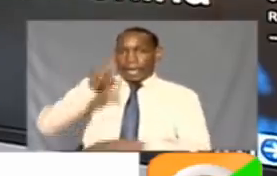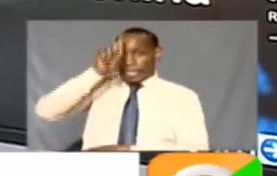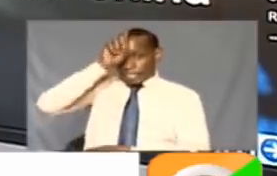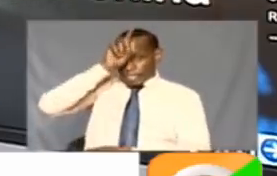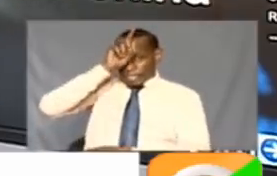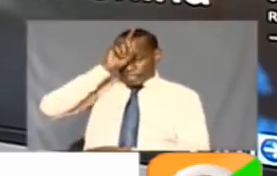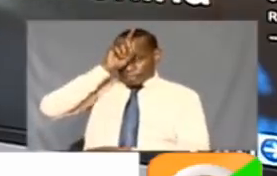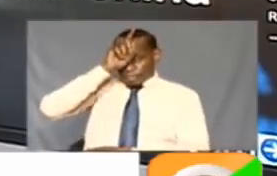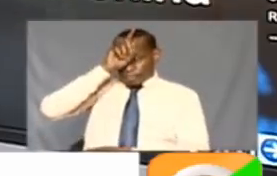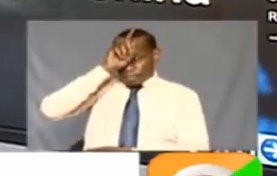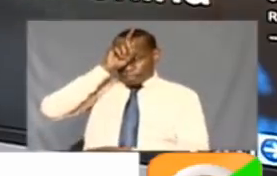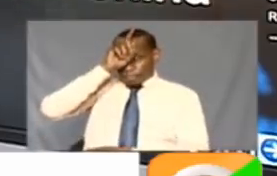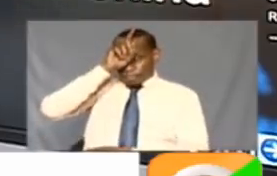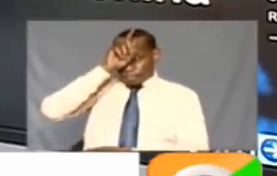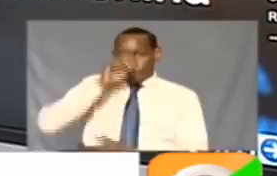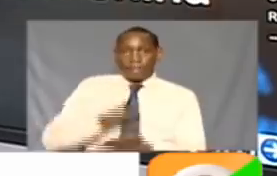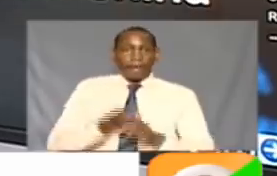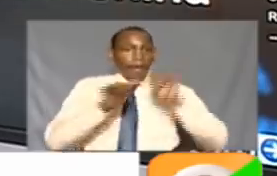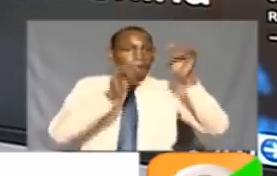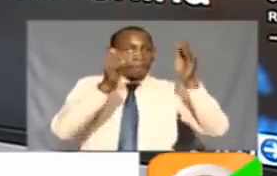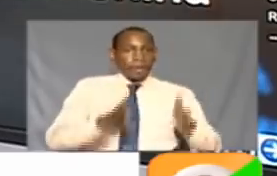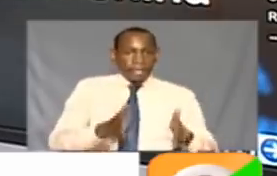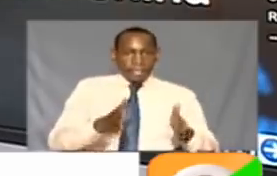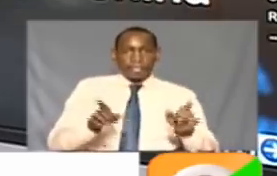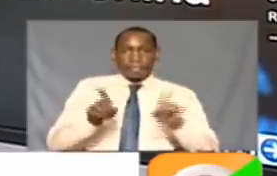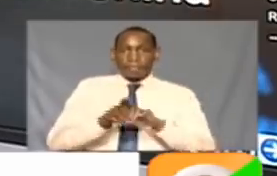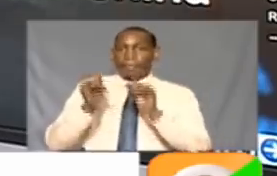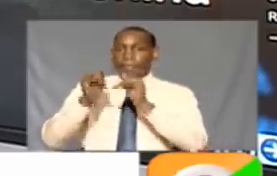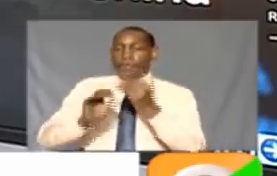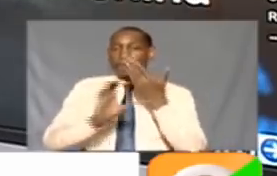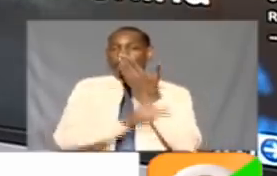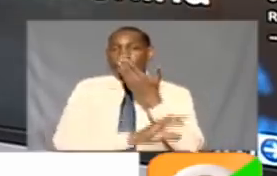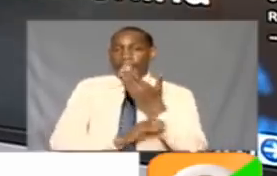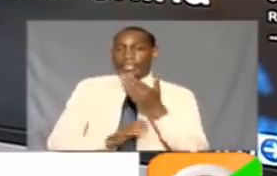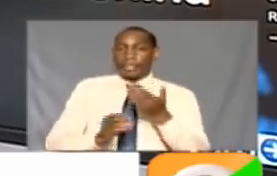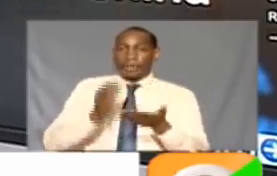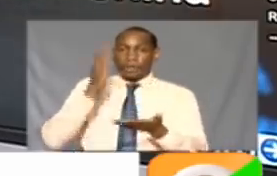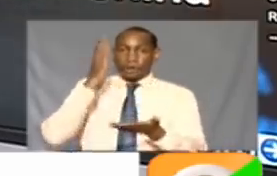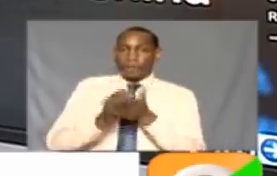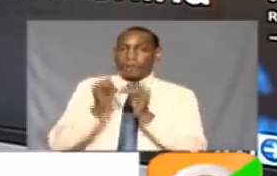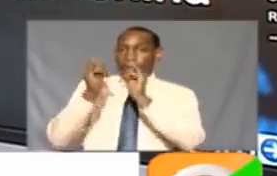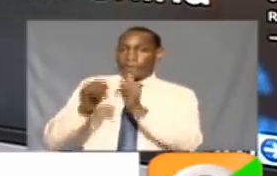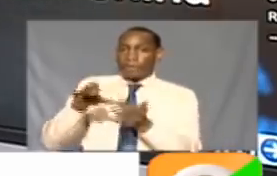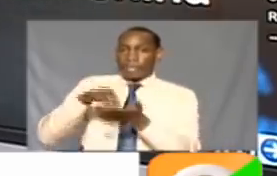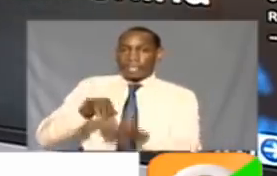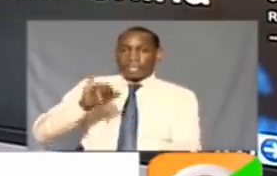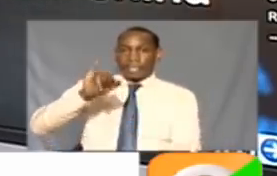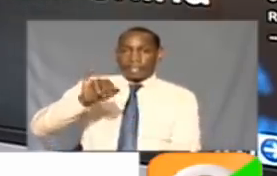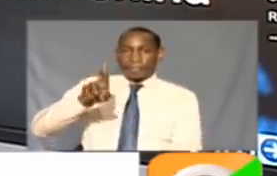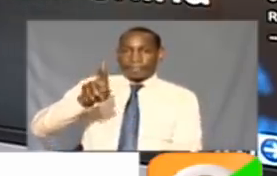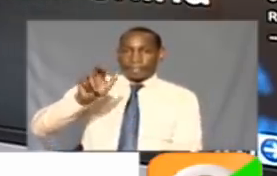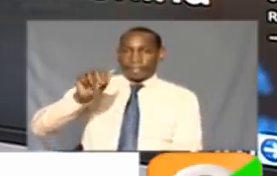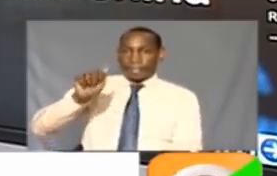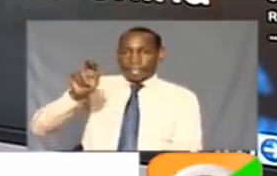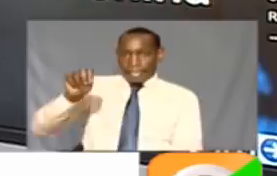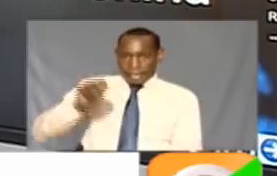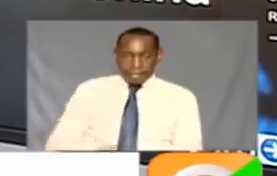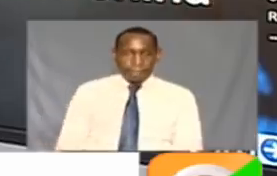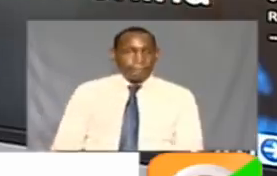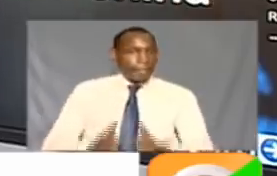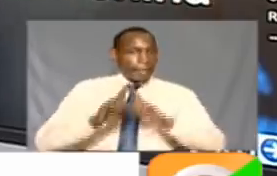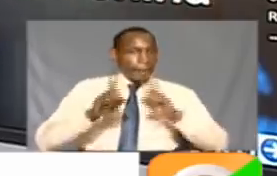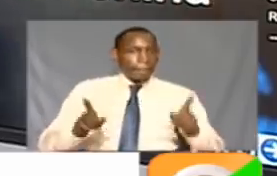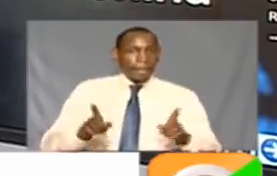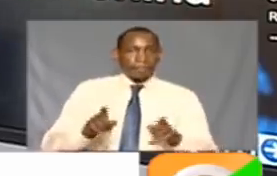was of a latest of a foreigner. Now, latest country to confirm new cases is Iran. But so just what is